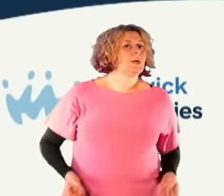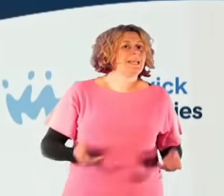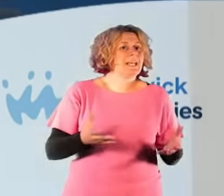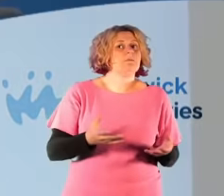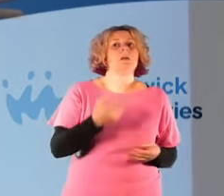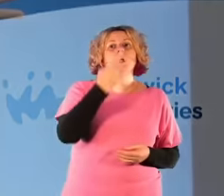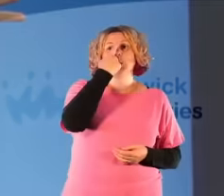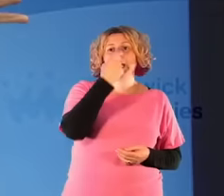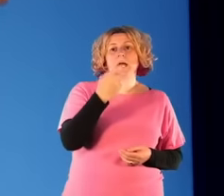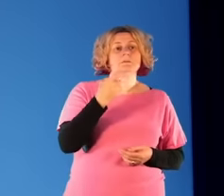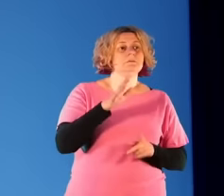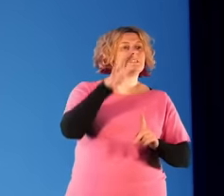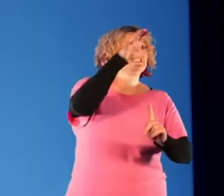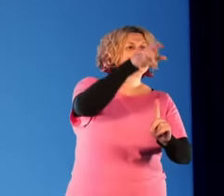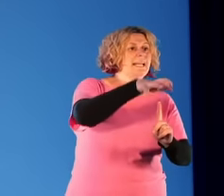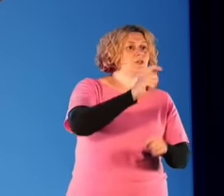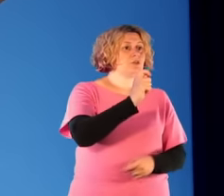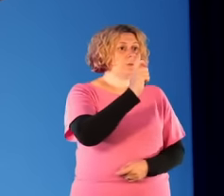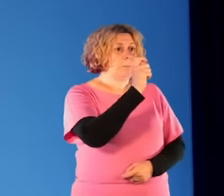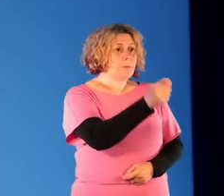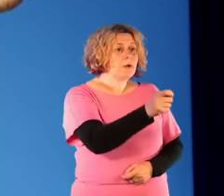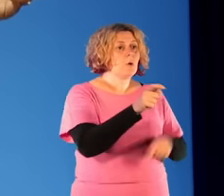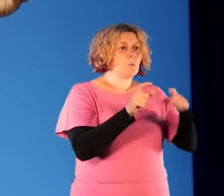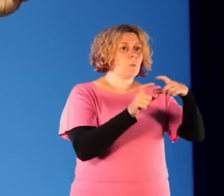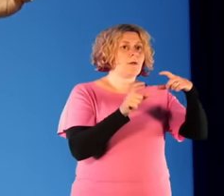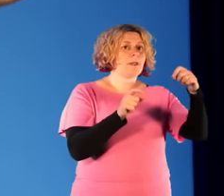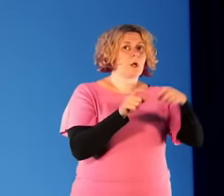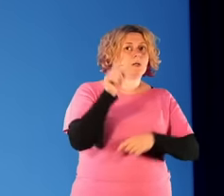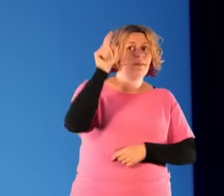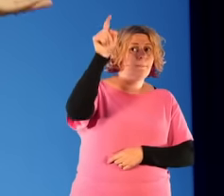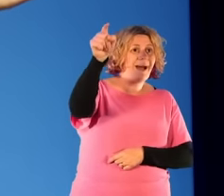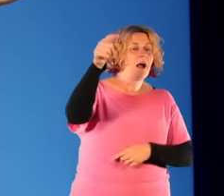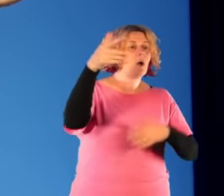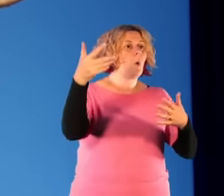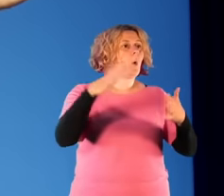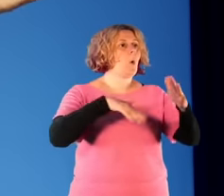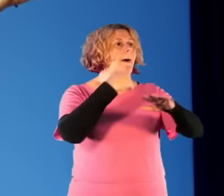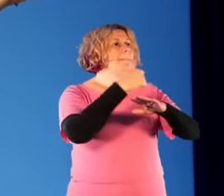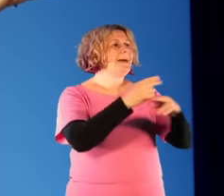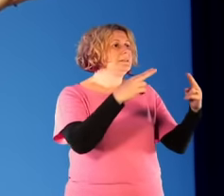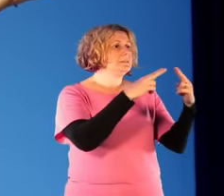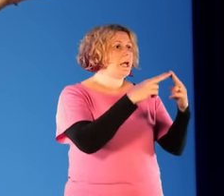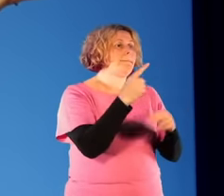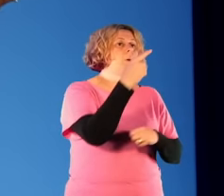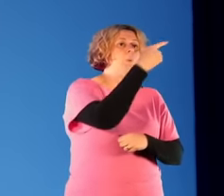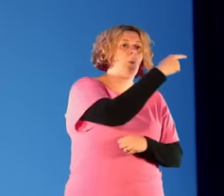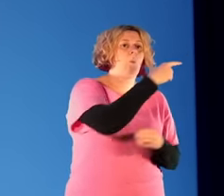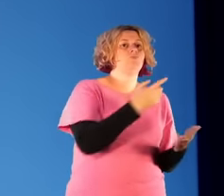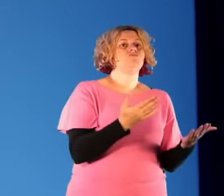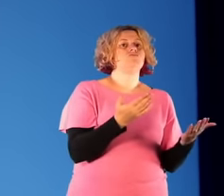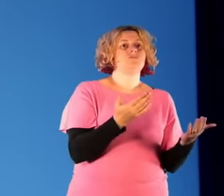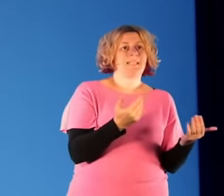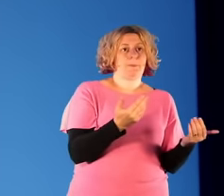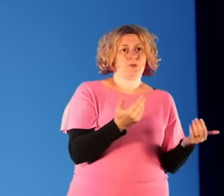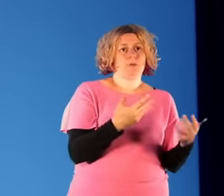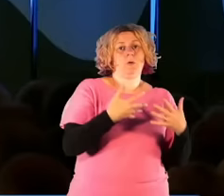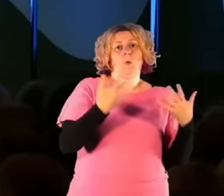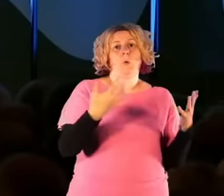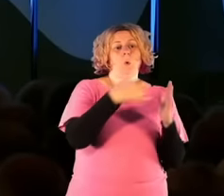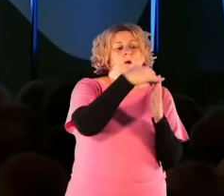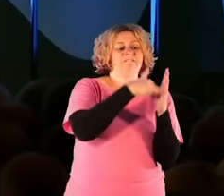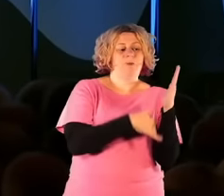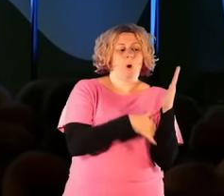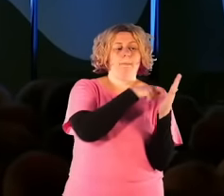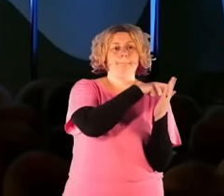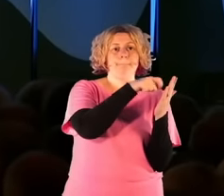physical stations around the site, at the back of the main tent, in the base camp, and at reception. Or if you'd prefer to pick up a giving form, you can